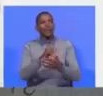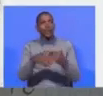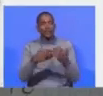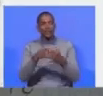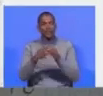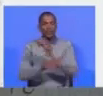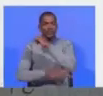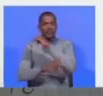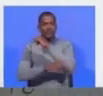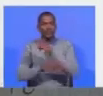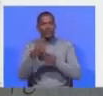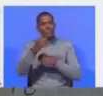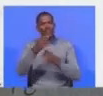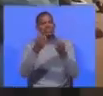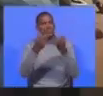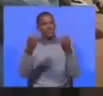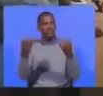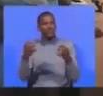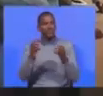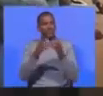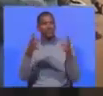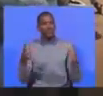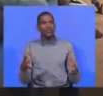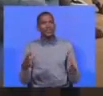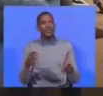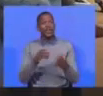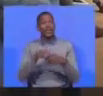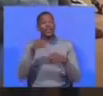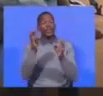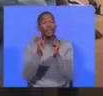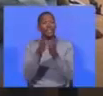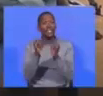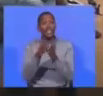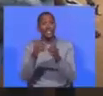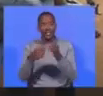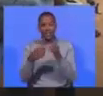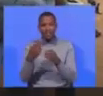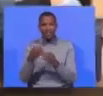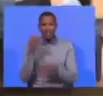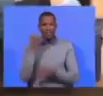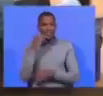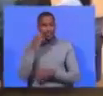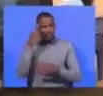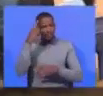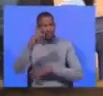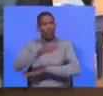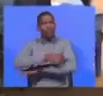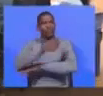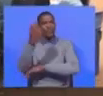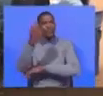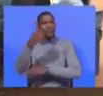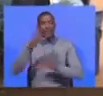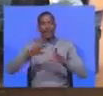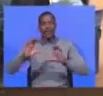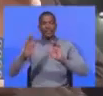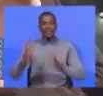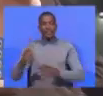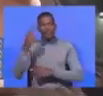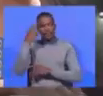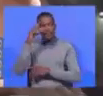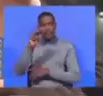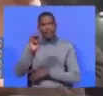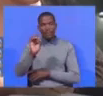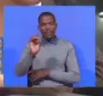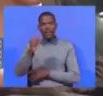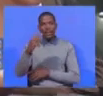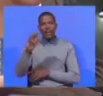ya ka letse borukhuthi bo bontsi. Fa a buisa phuthego ka dikgang tse di amang motse wa Tlokweng, mokhanselara wa Kgotla ya metlhabaneng